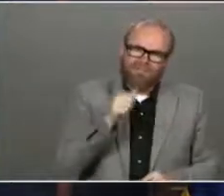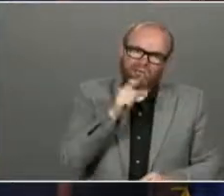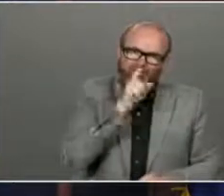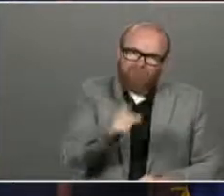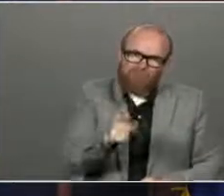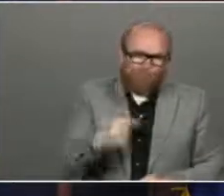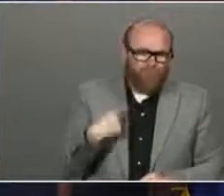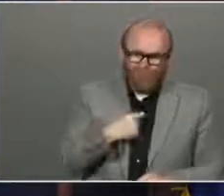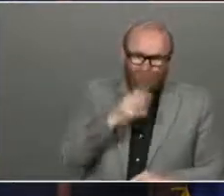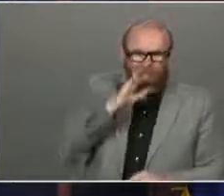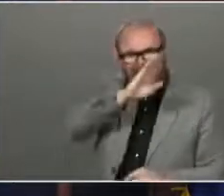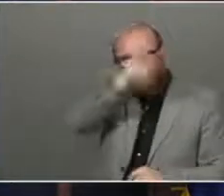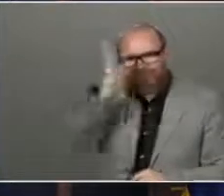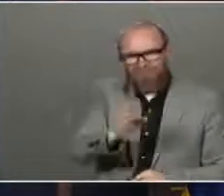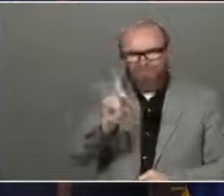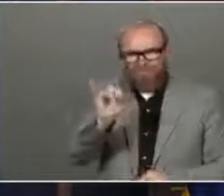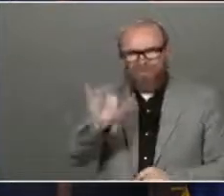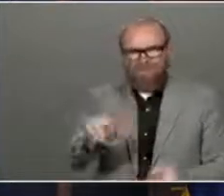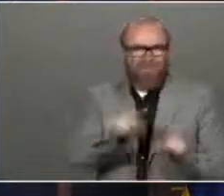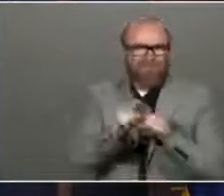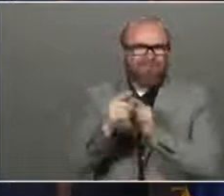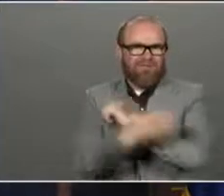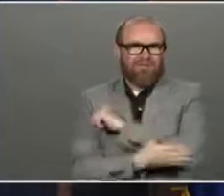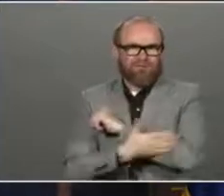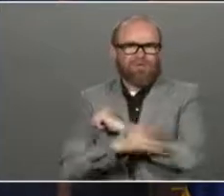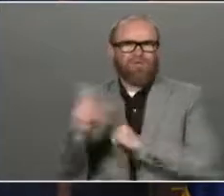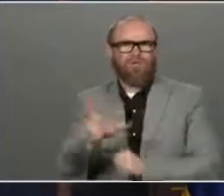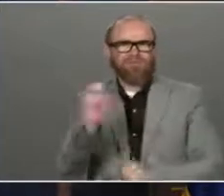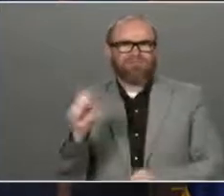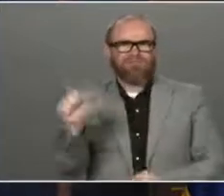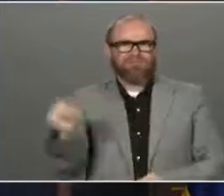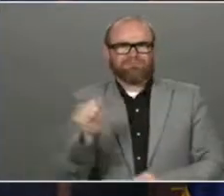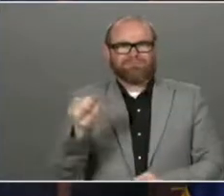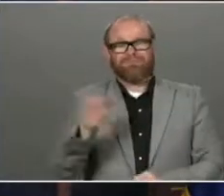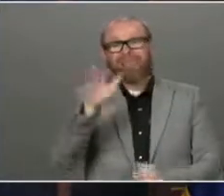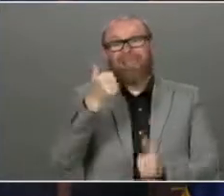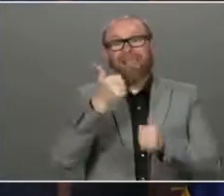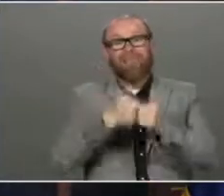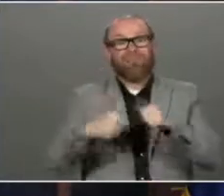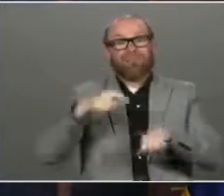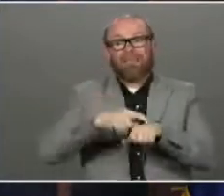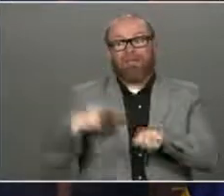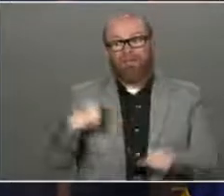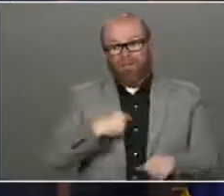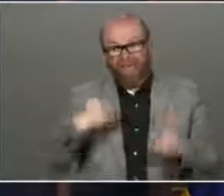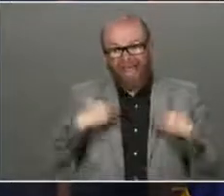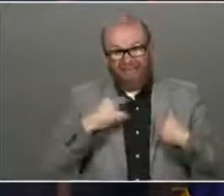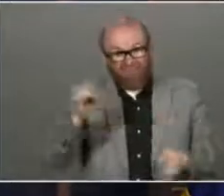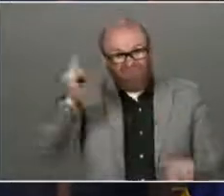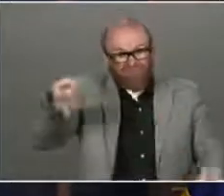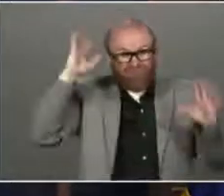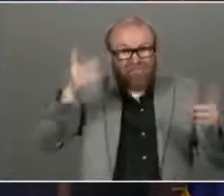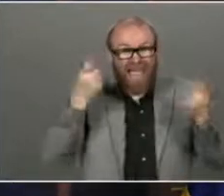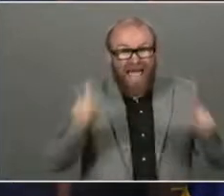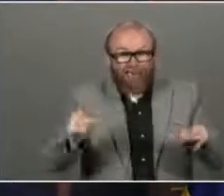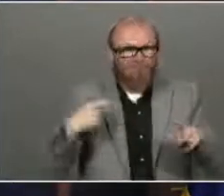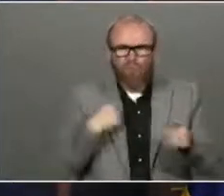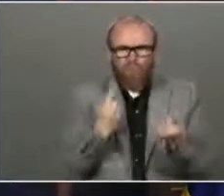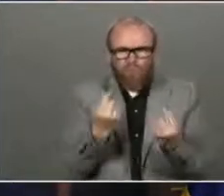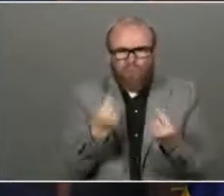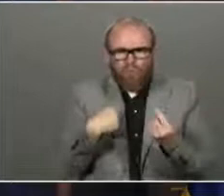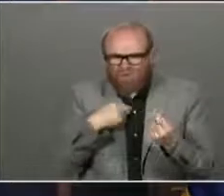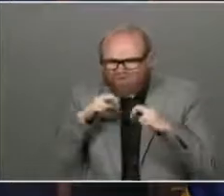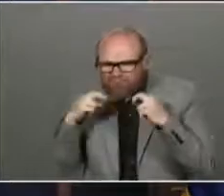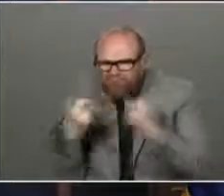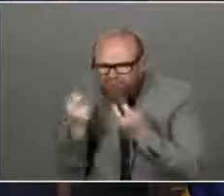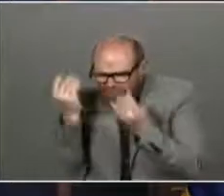done that as a country. We have never done that as a world. Anytime we have had a crisis, we have innovated our way out of that crisis. And that's what we're doing. We